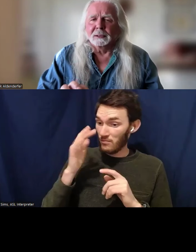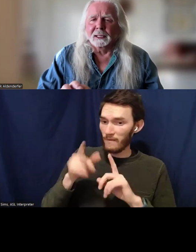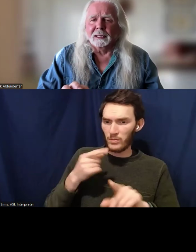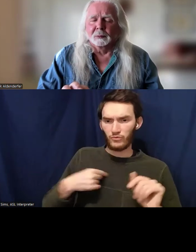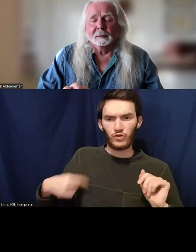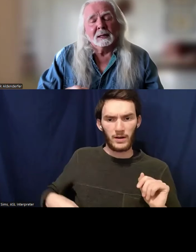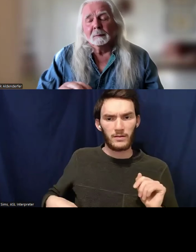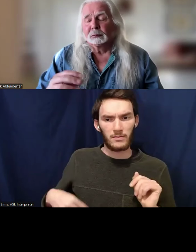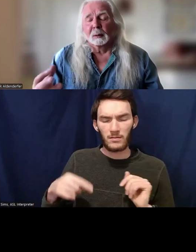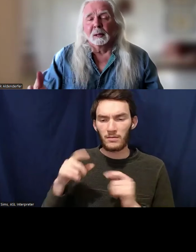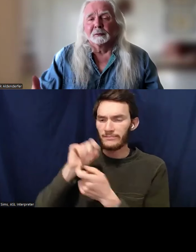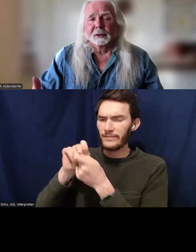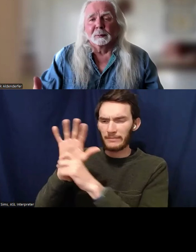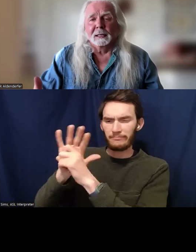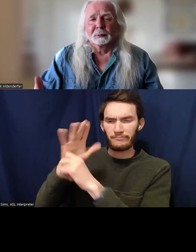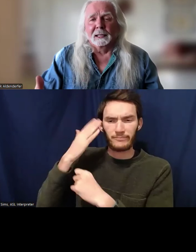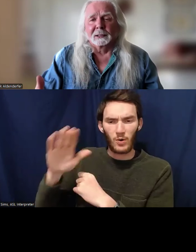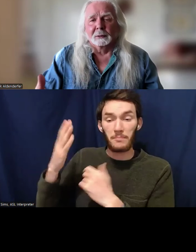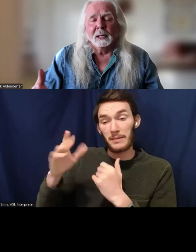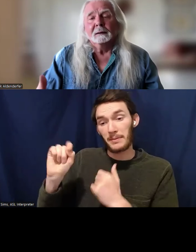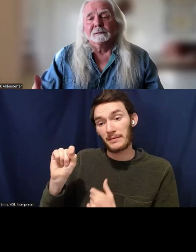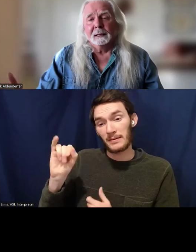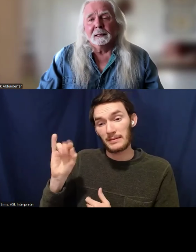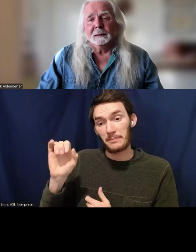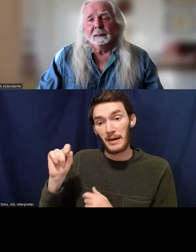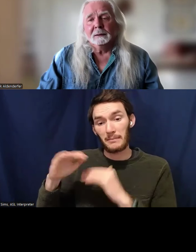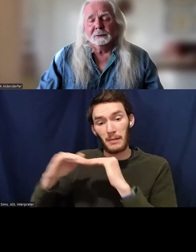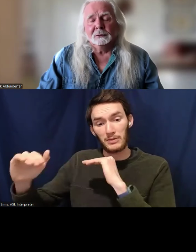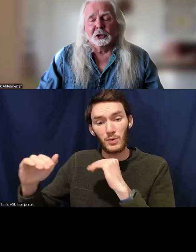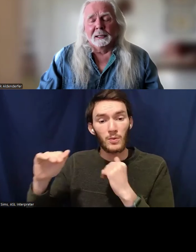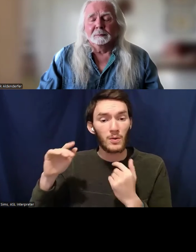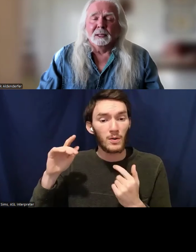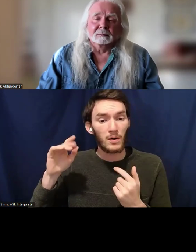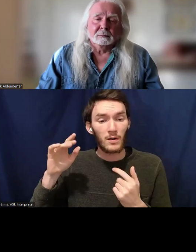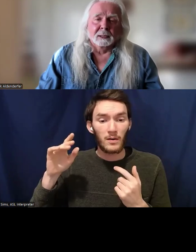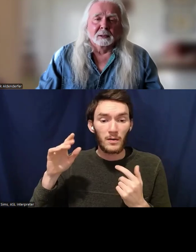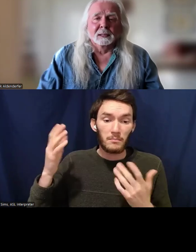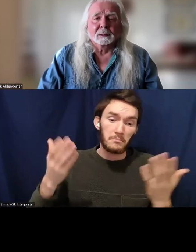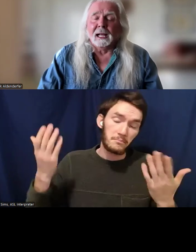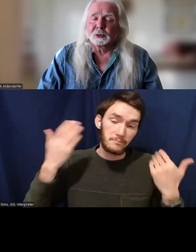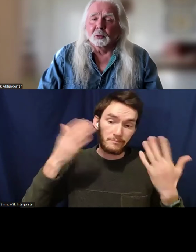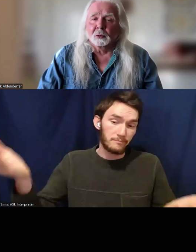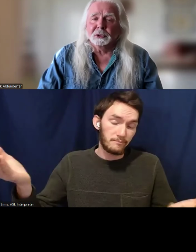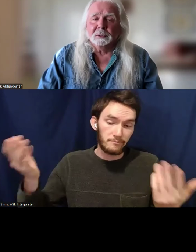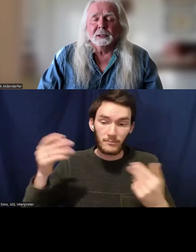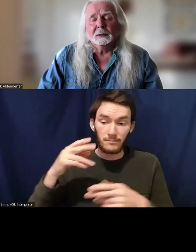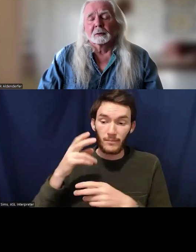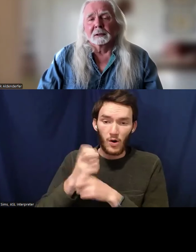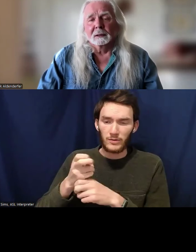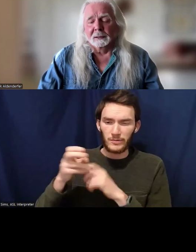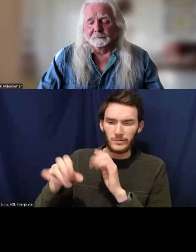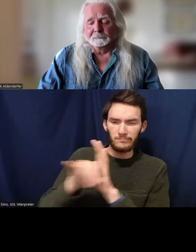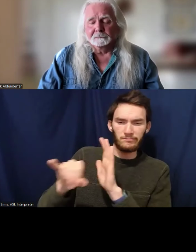don't know exactly where, probably from the Tibetan Plateau via China, but its actual origins